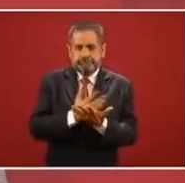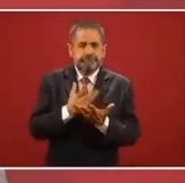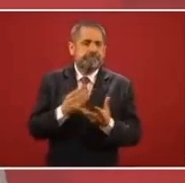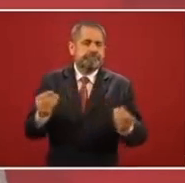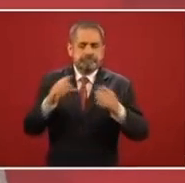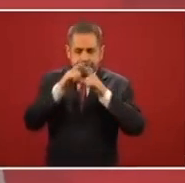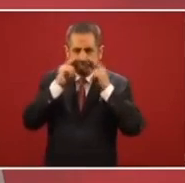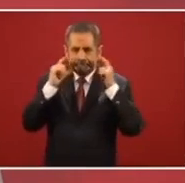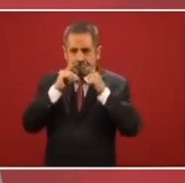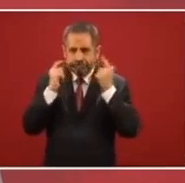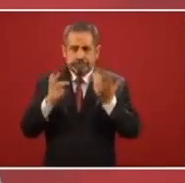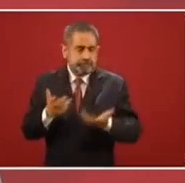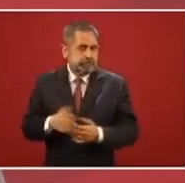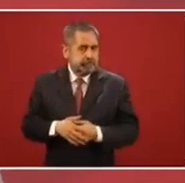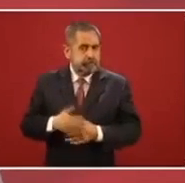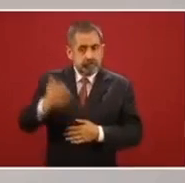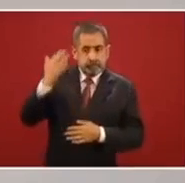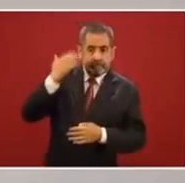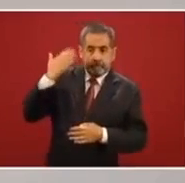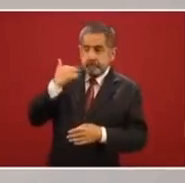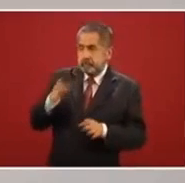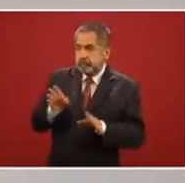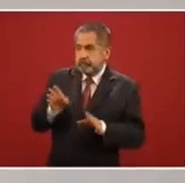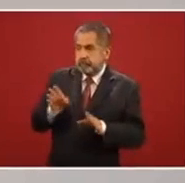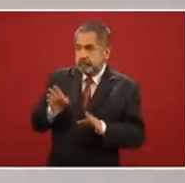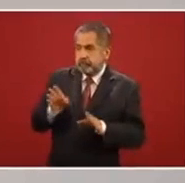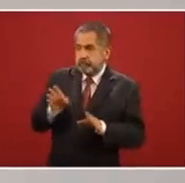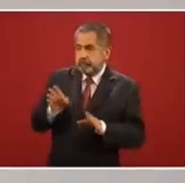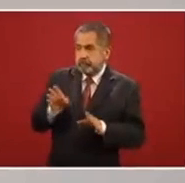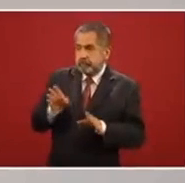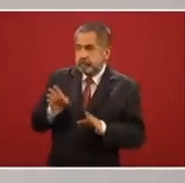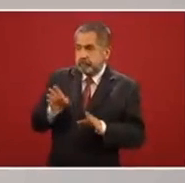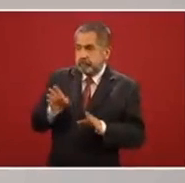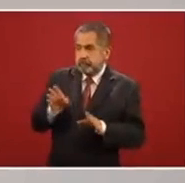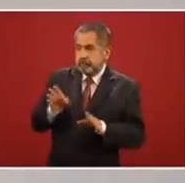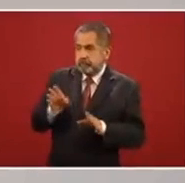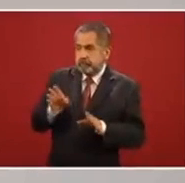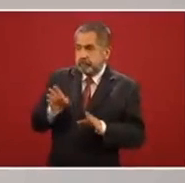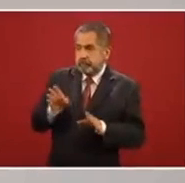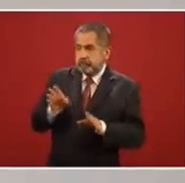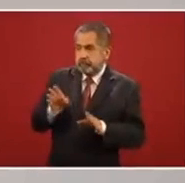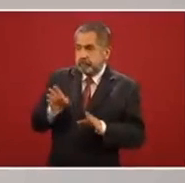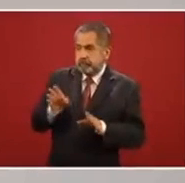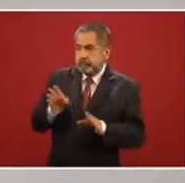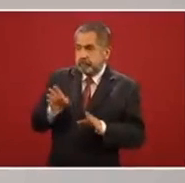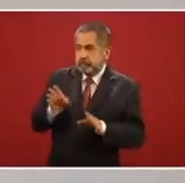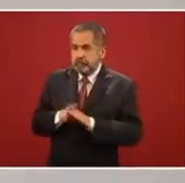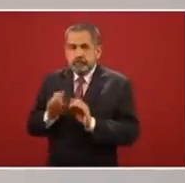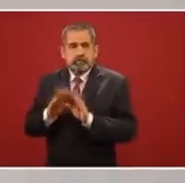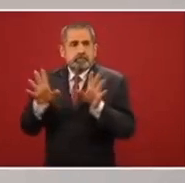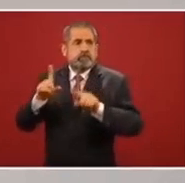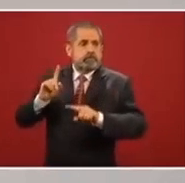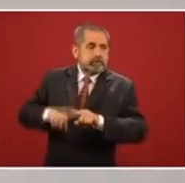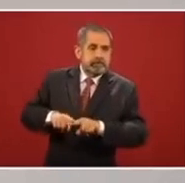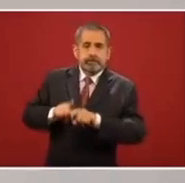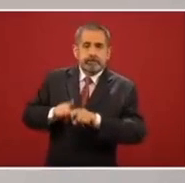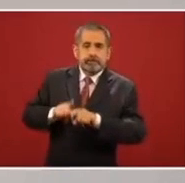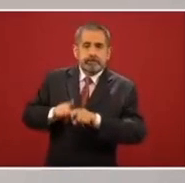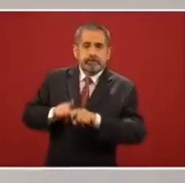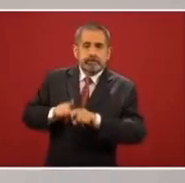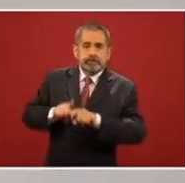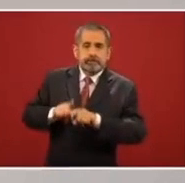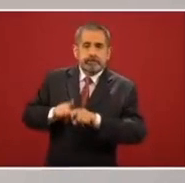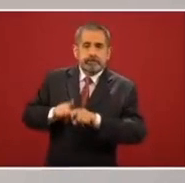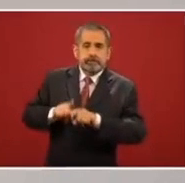influenza. Y no había una manera institucional clara And there was no clear institutional manner de obtenerlos.